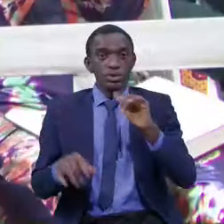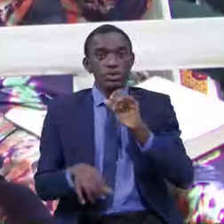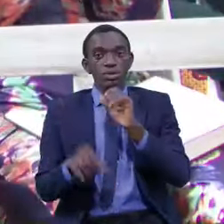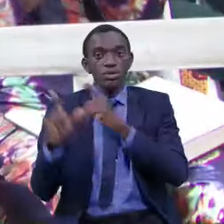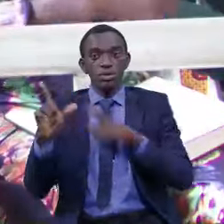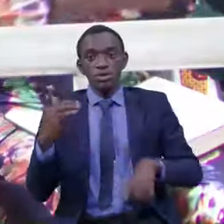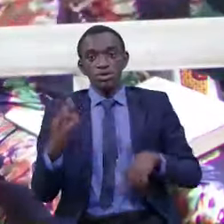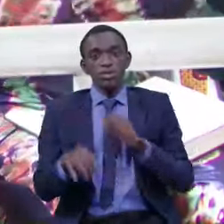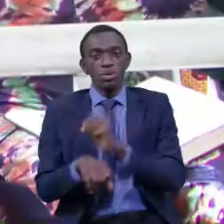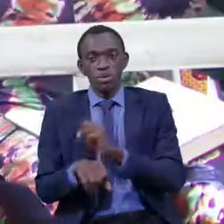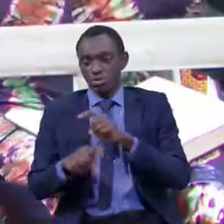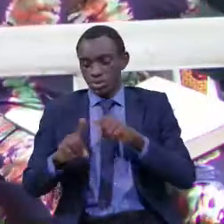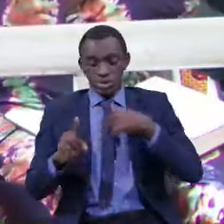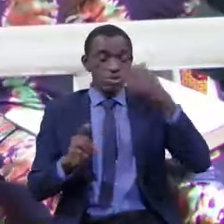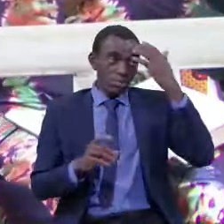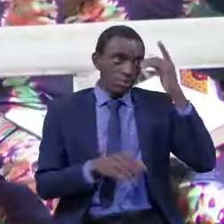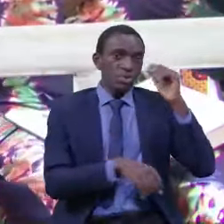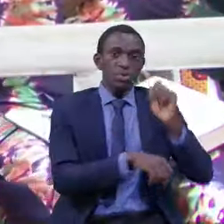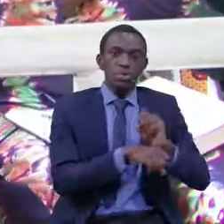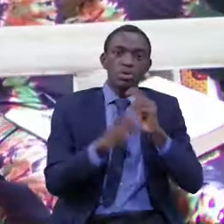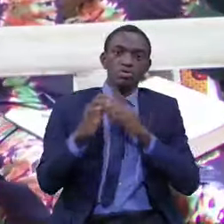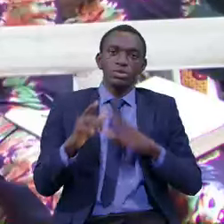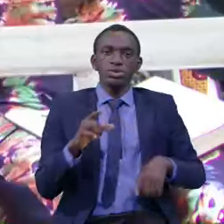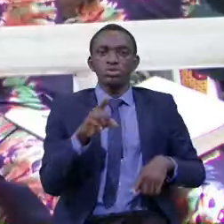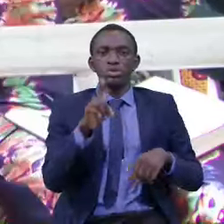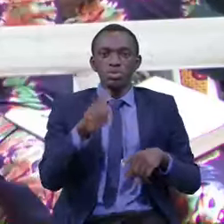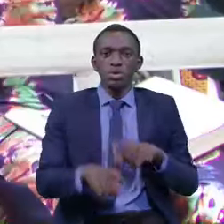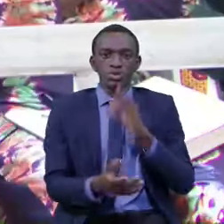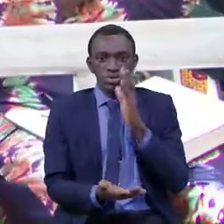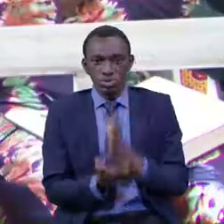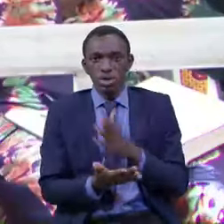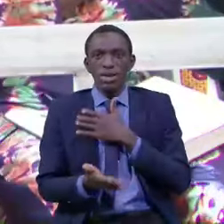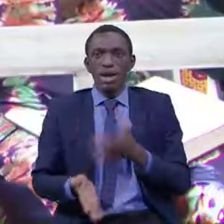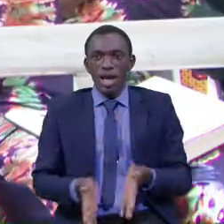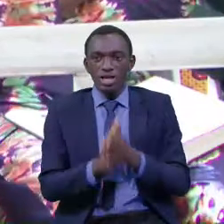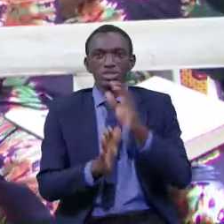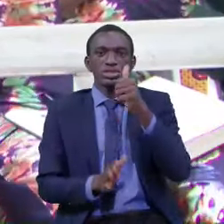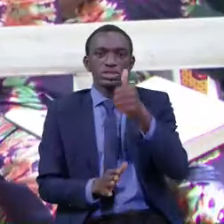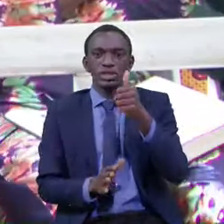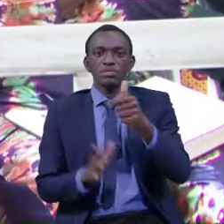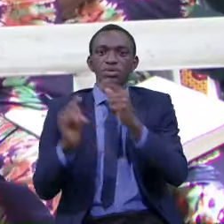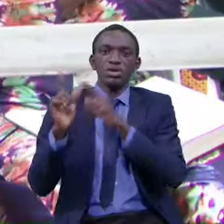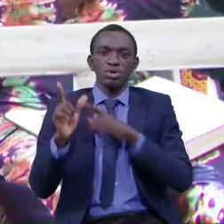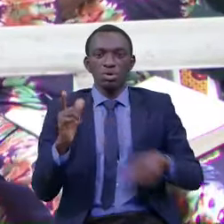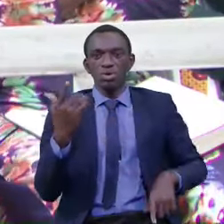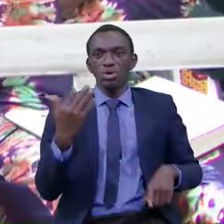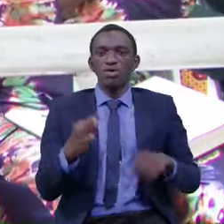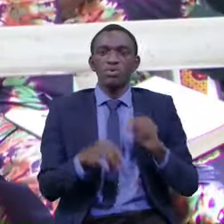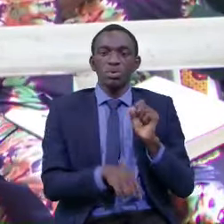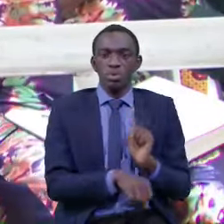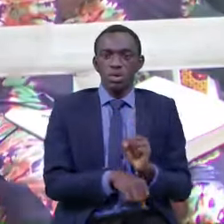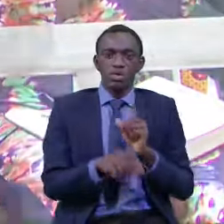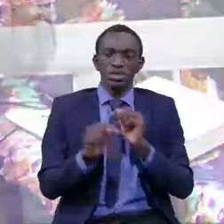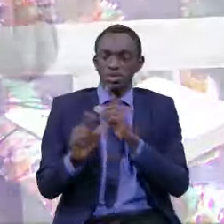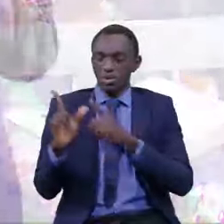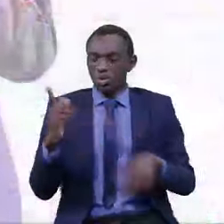to stop and ask yourself, the Lord of the work, the Lord of the ministry. You need